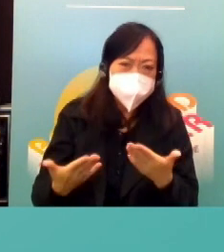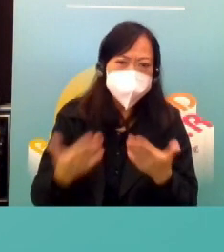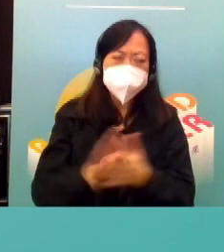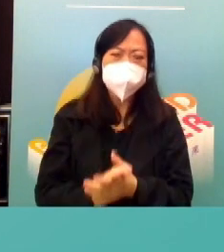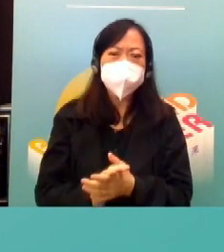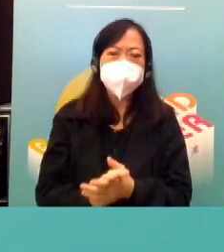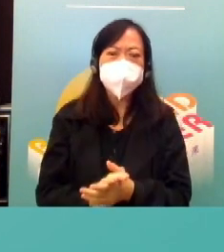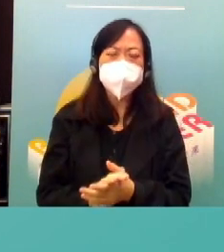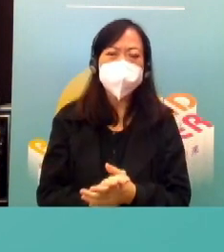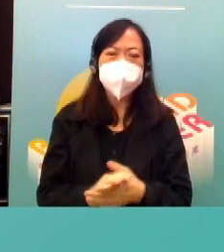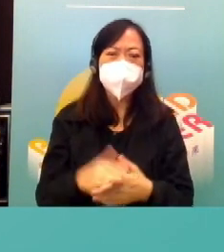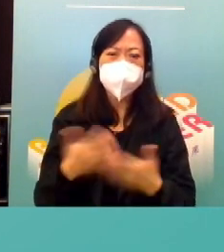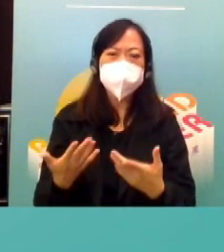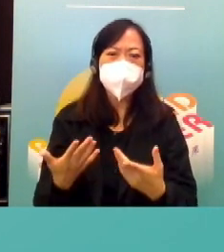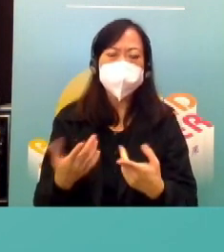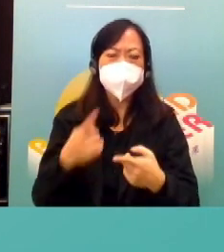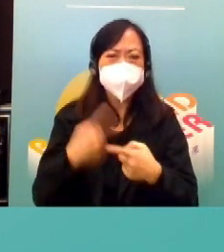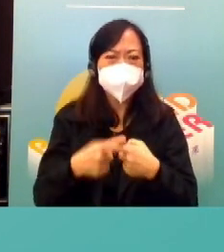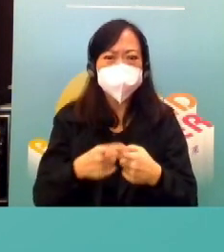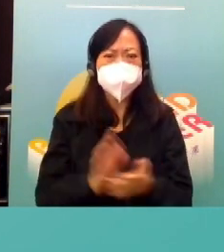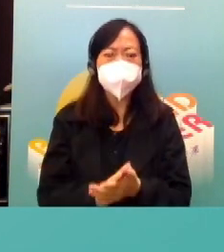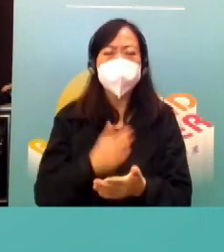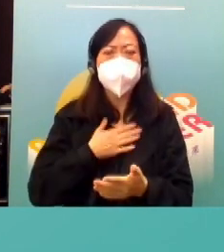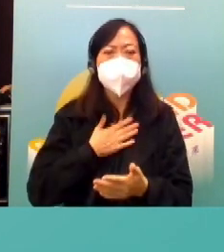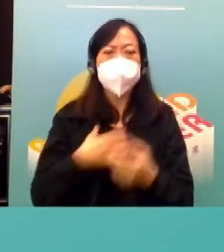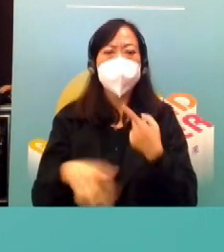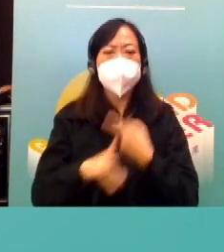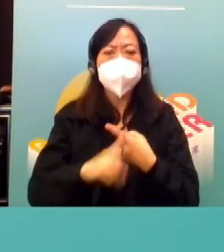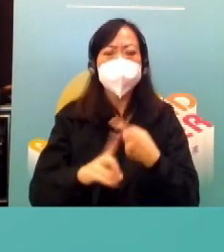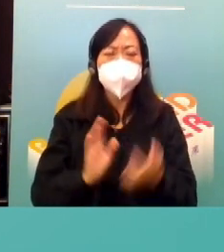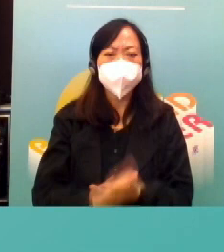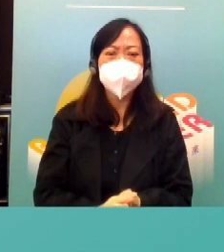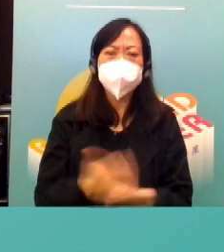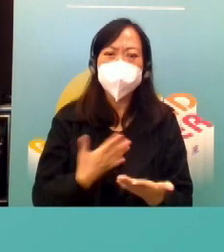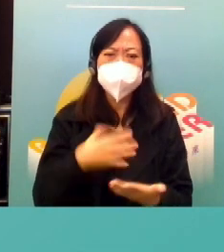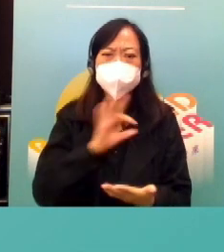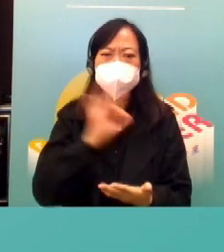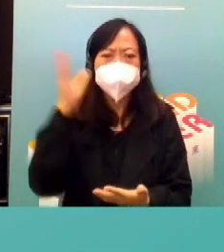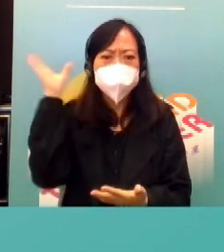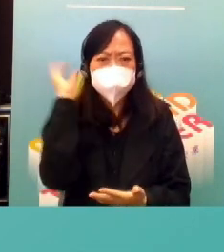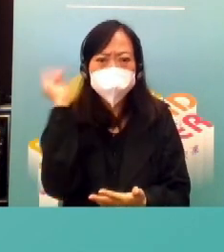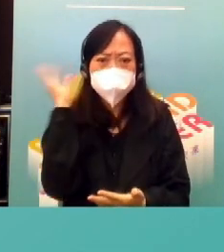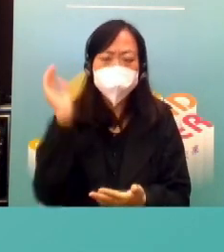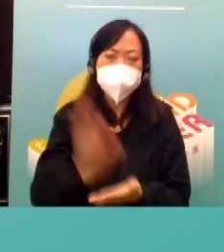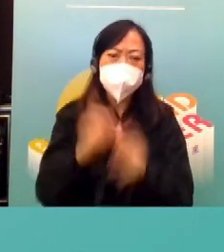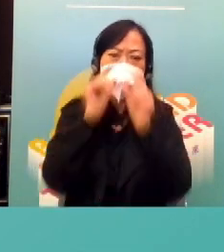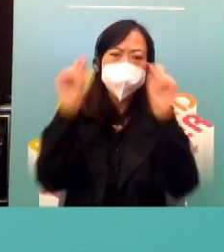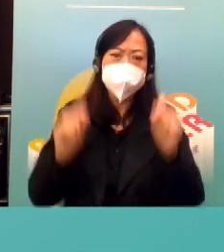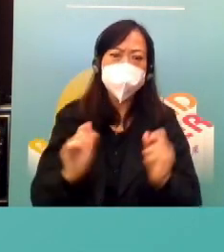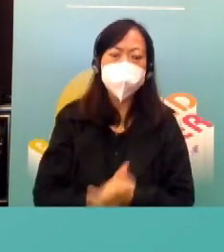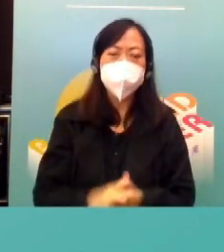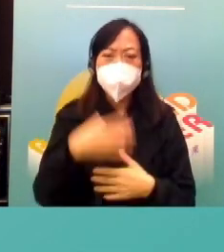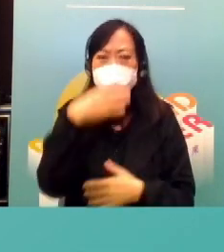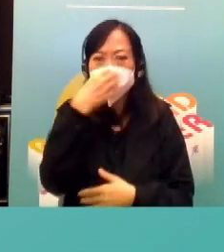threat, but we are not listening. For Hong Kong, We set out a target of carbon neutrality